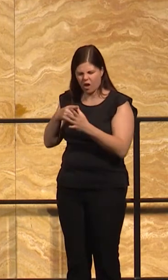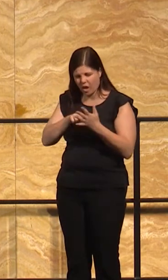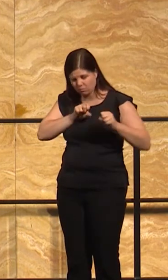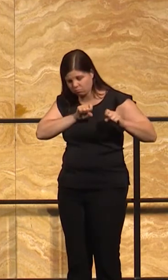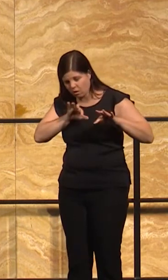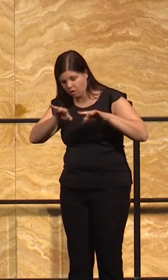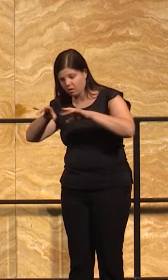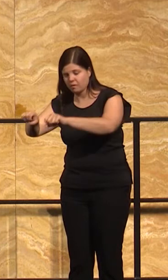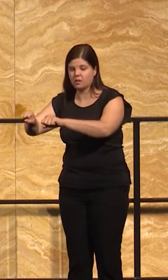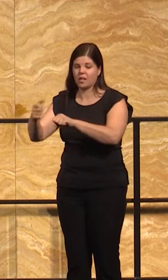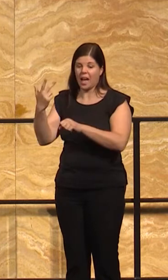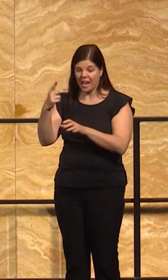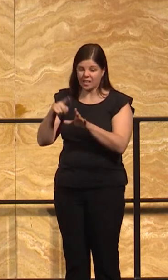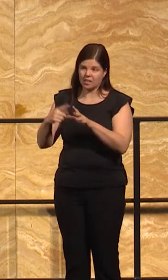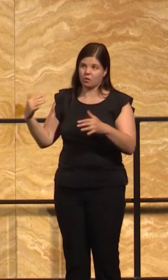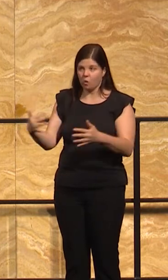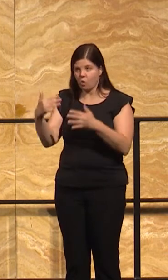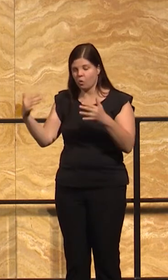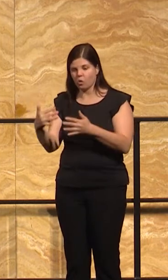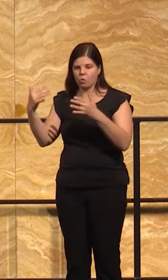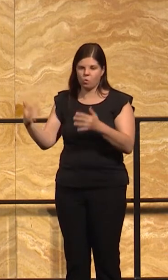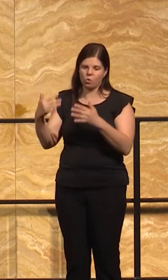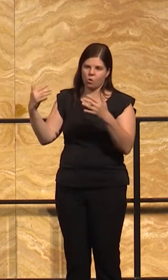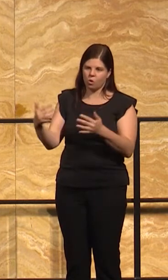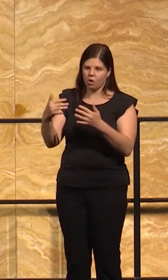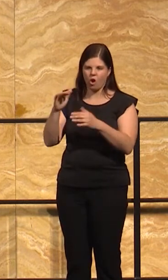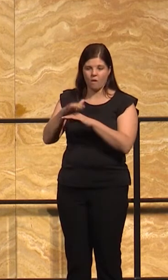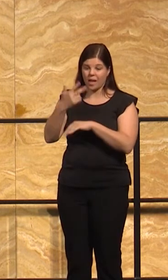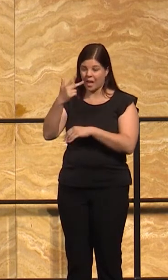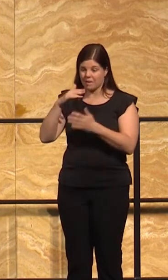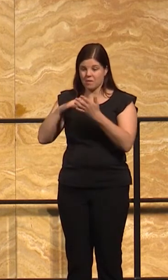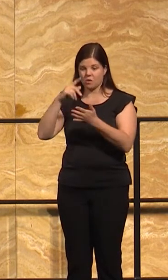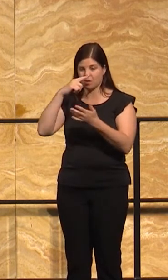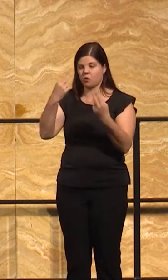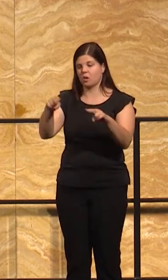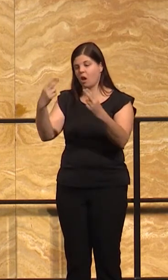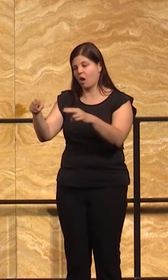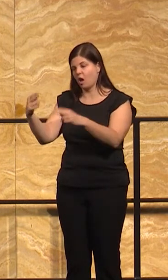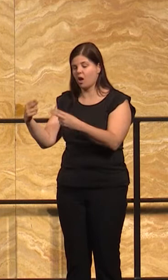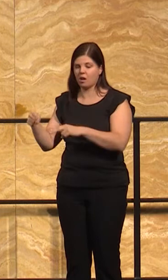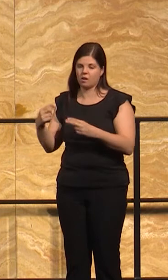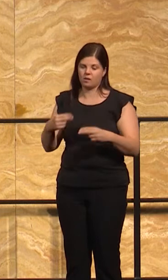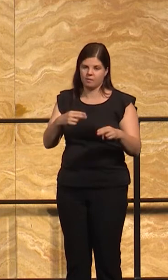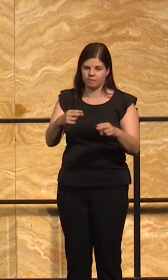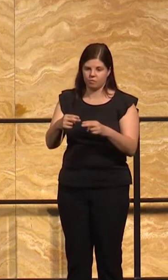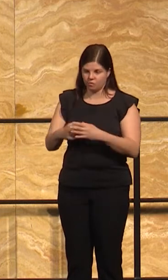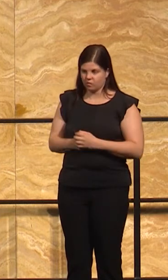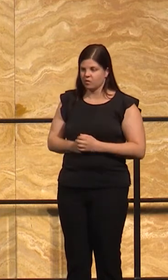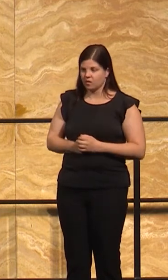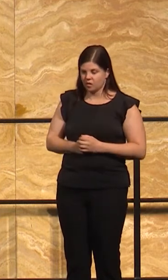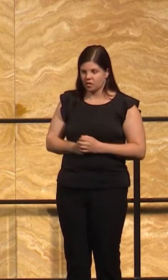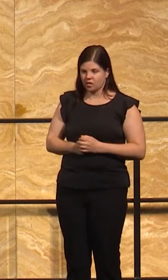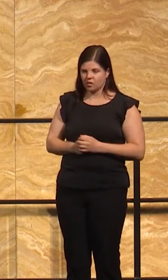for 8 years. More than 8 million people were killed, 1 million people killed.